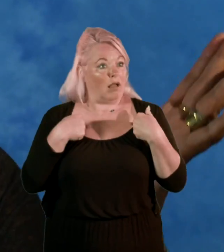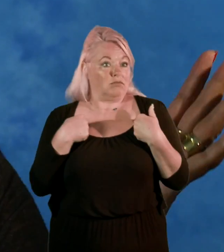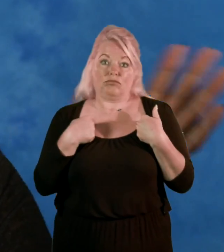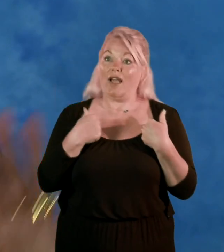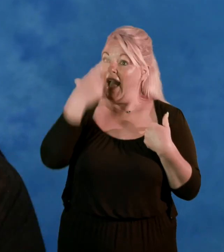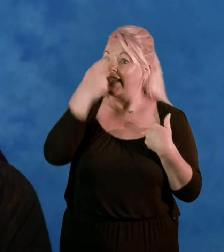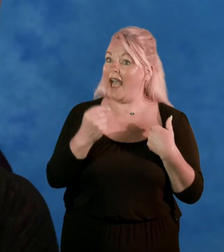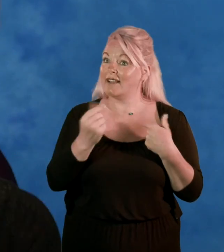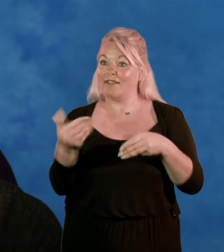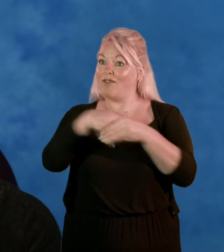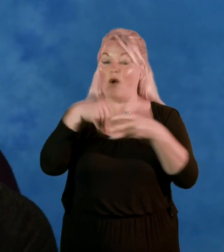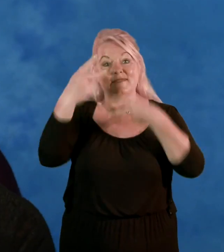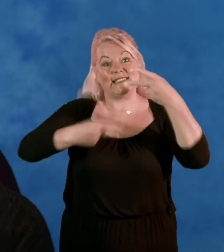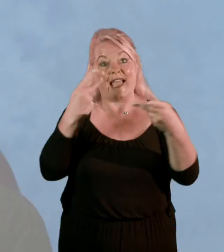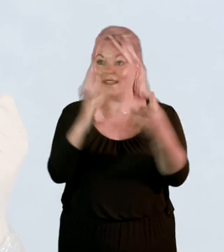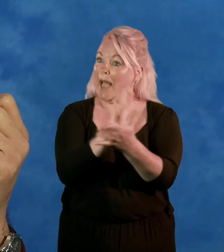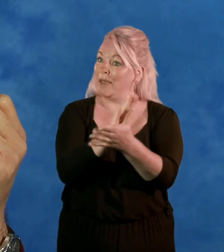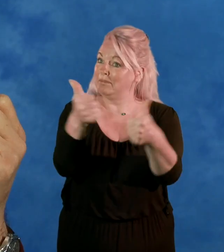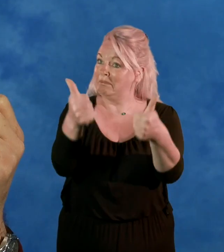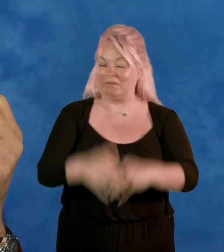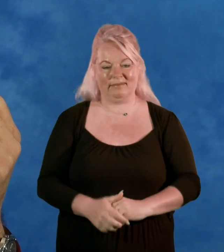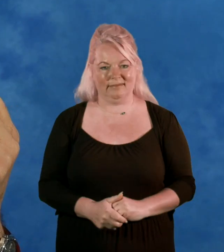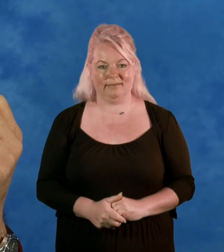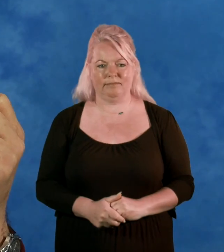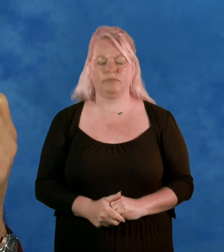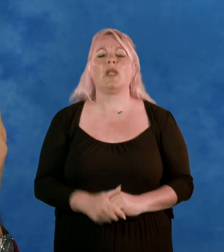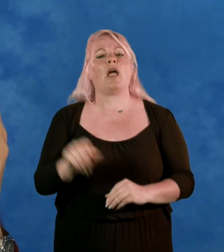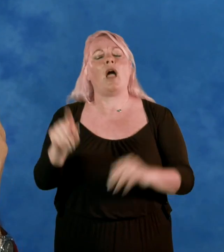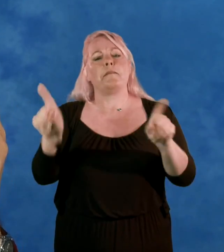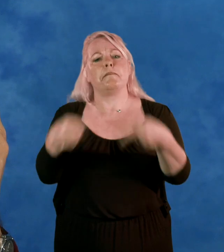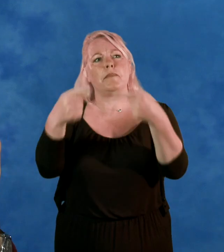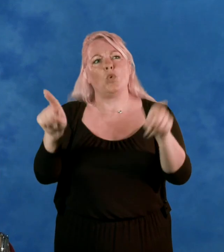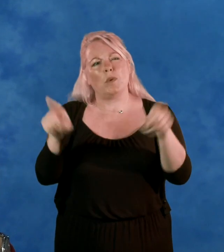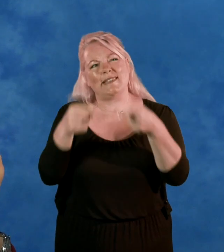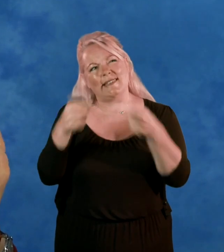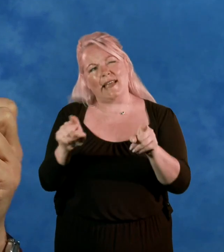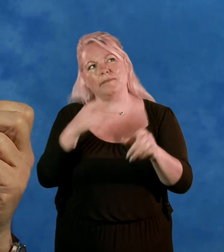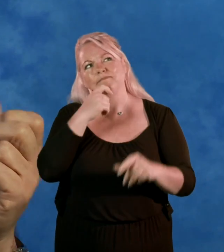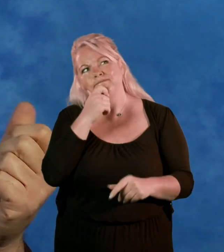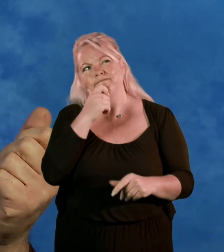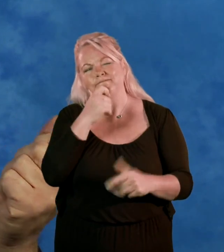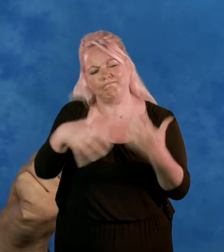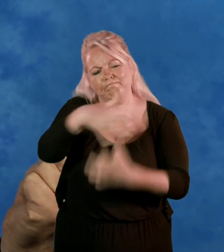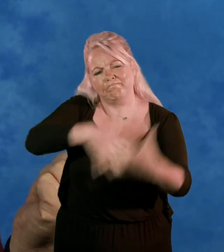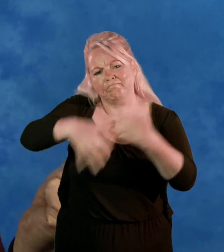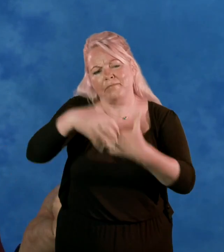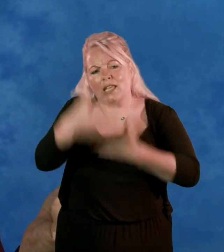sing along quite happily. In respect to music, it's rather a complex